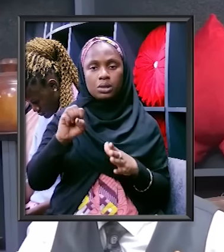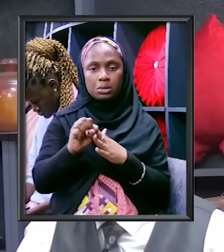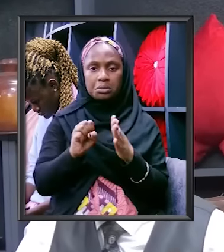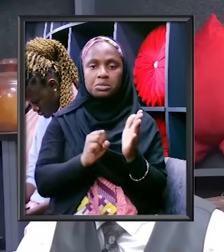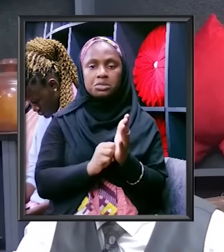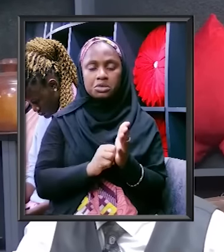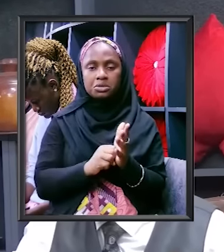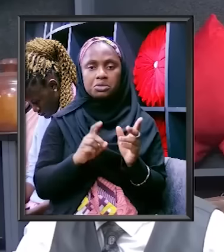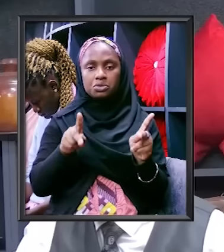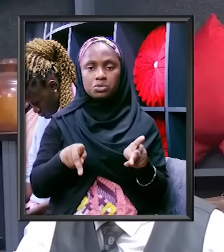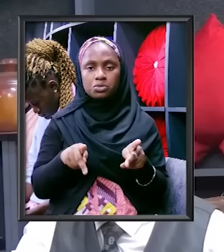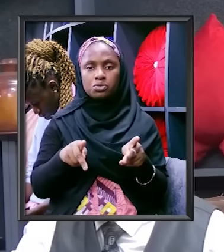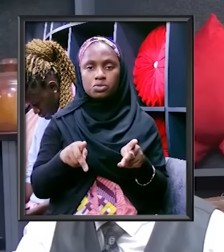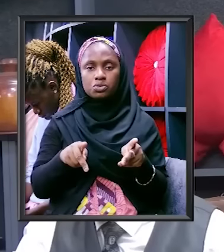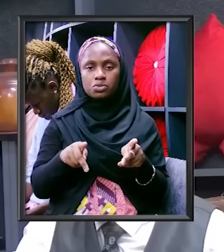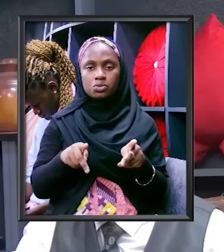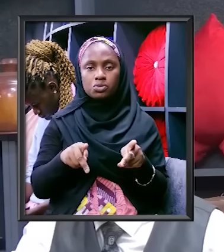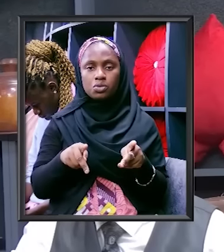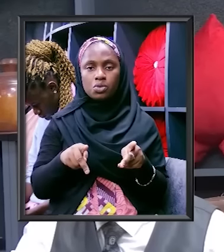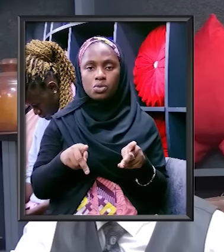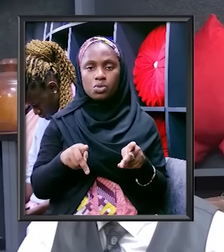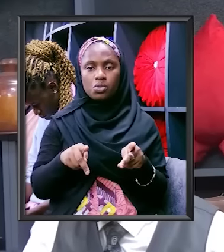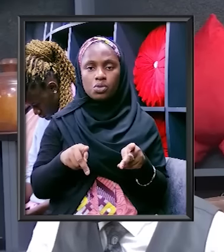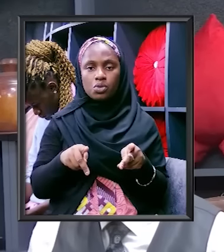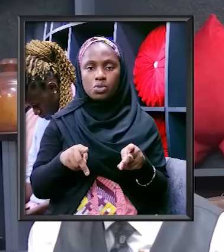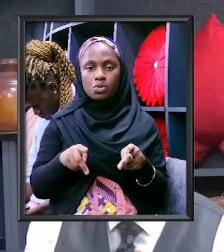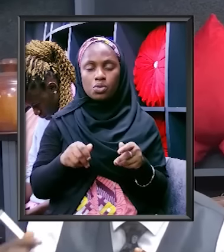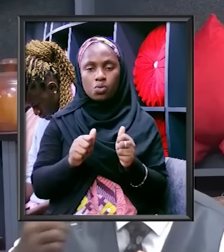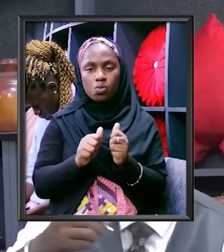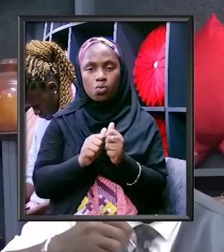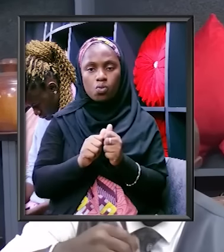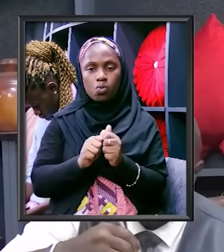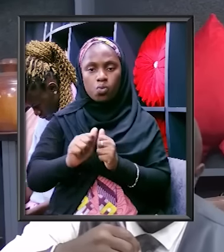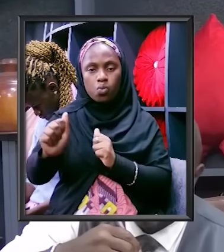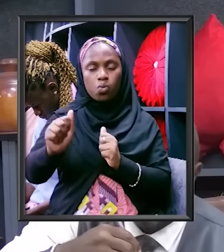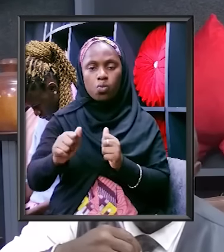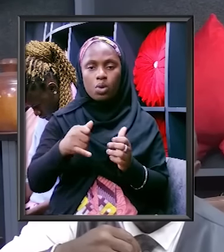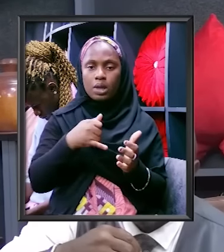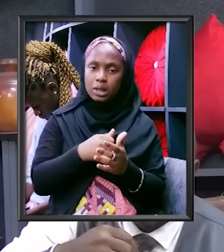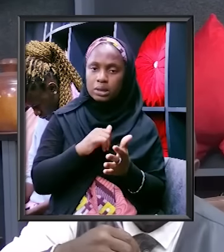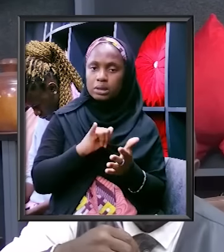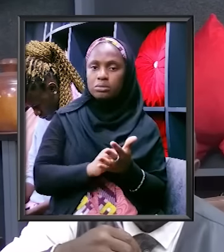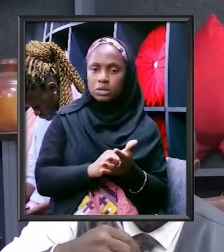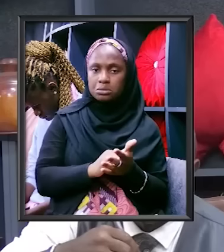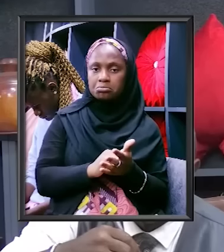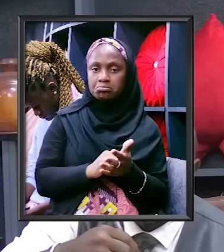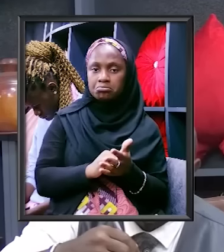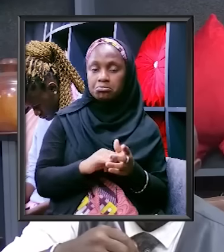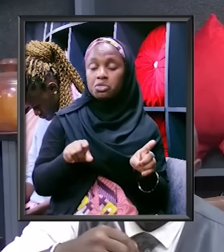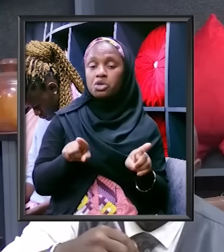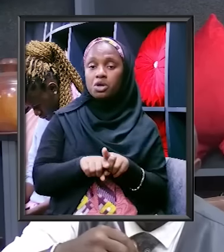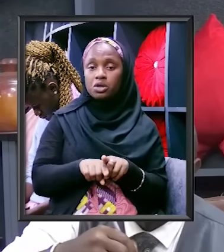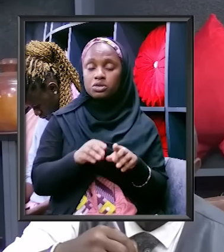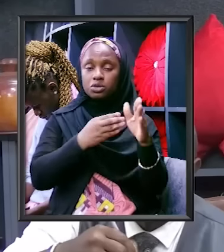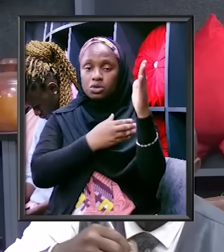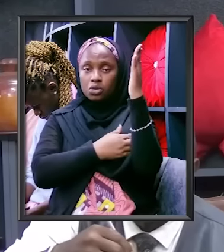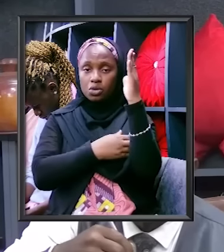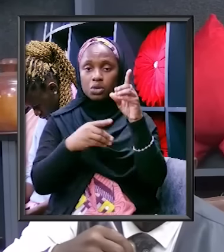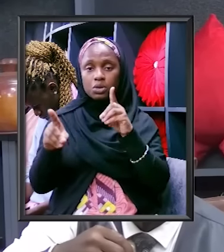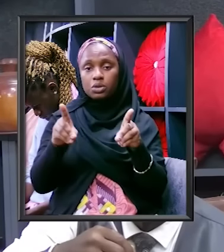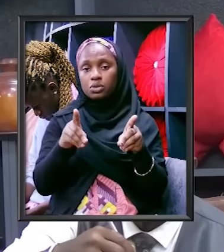he. As God no approve him. That one controversy no day. The argument no day on